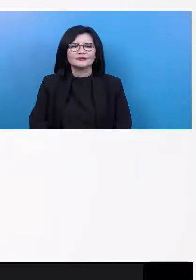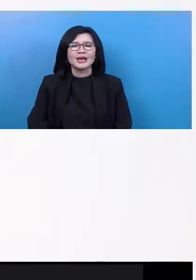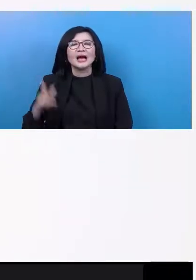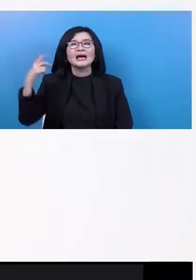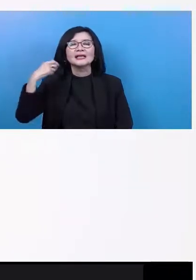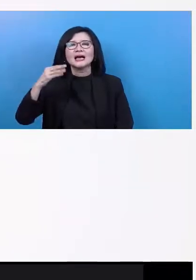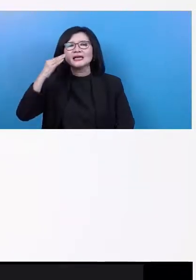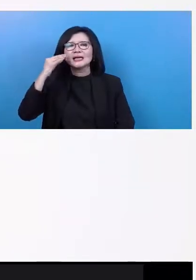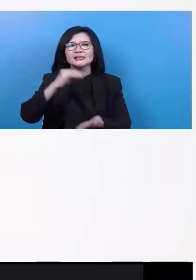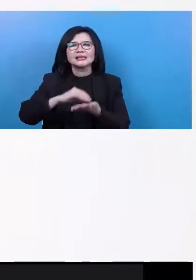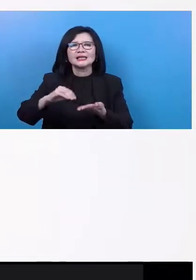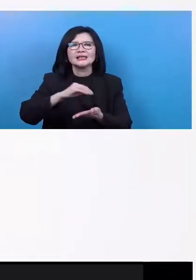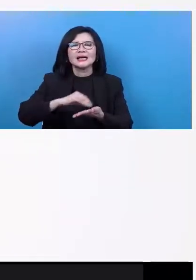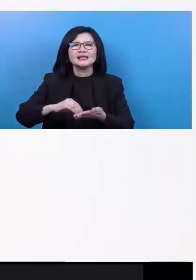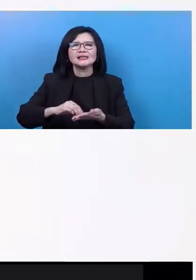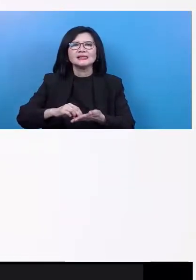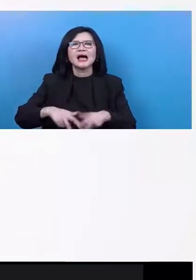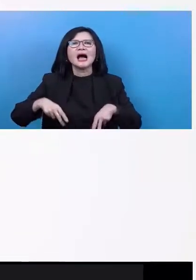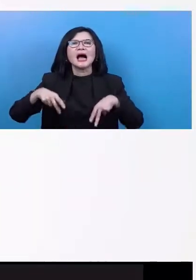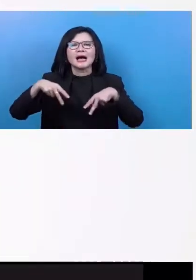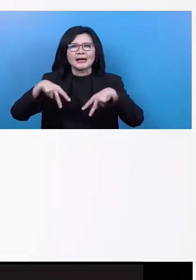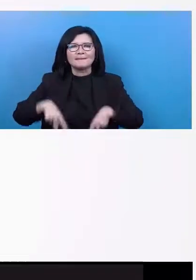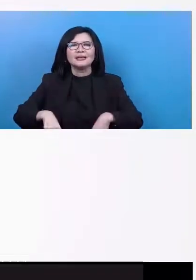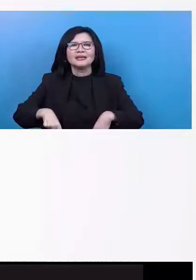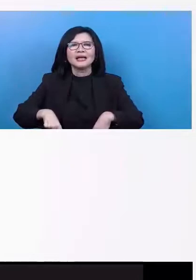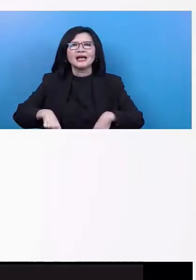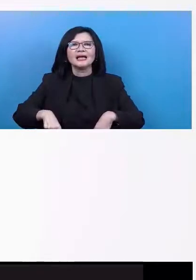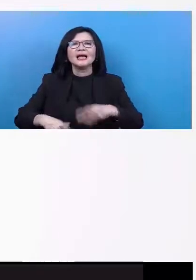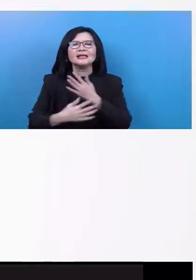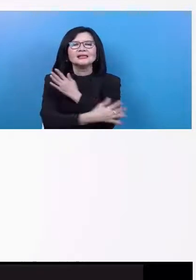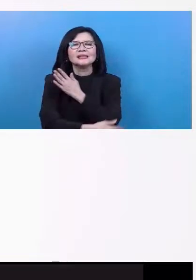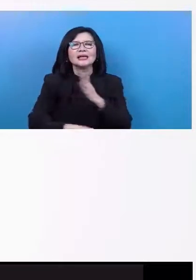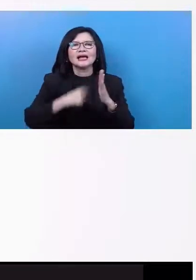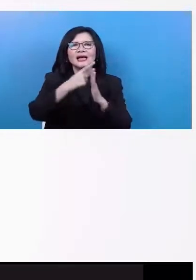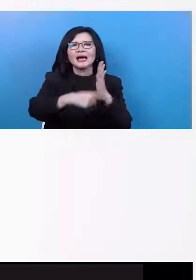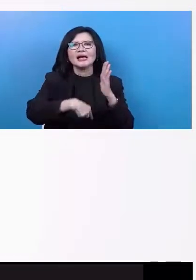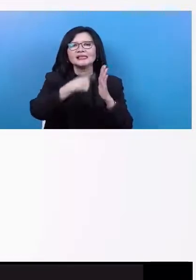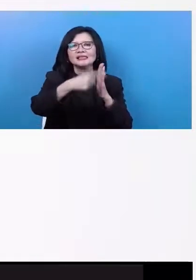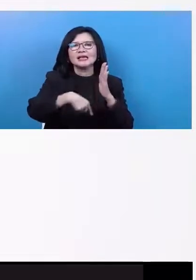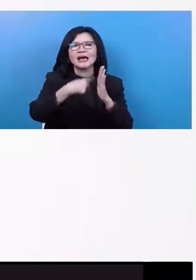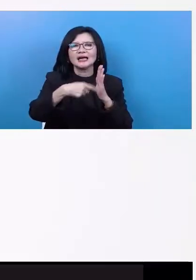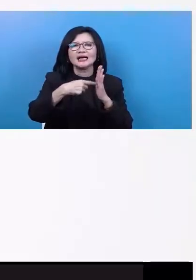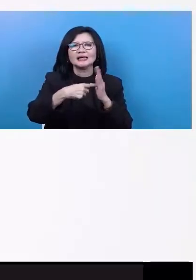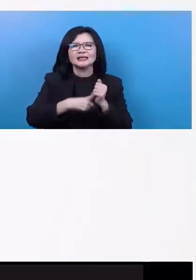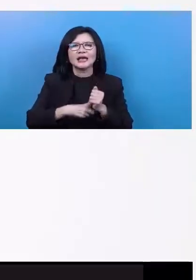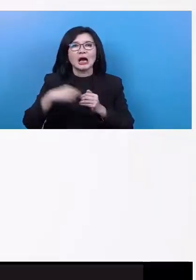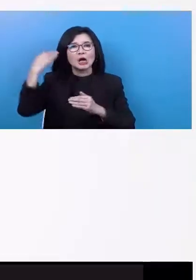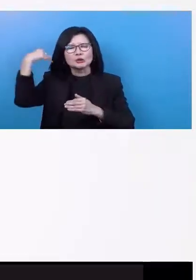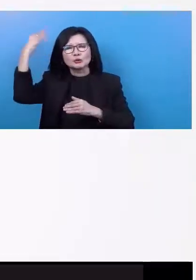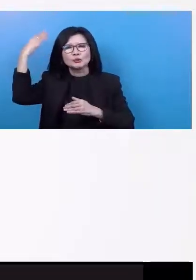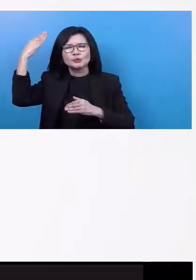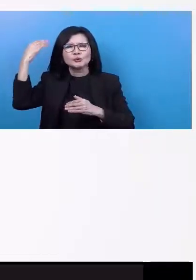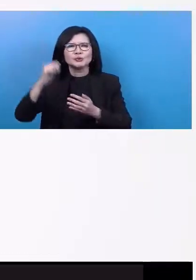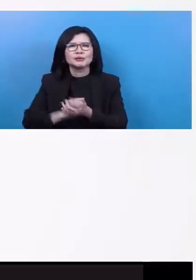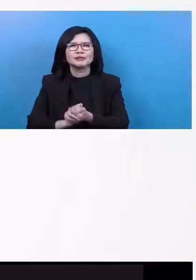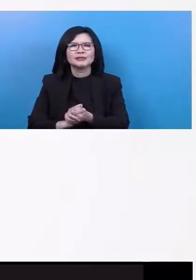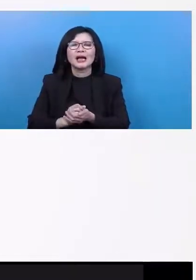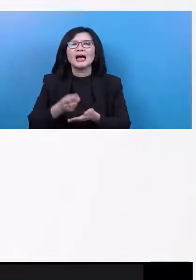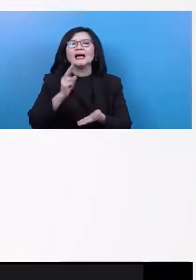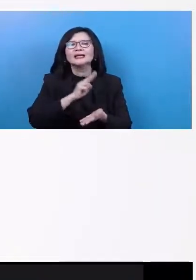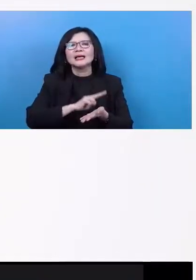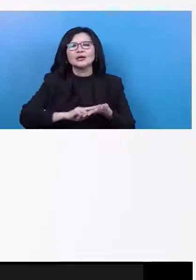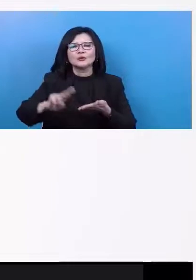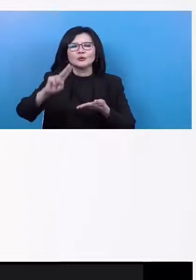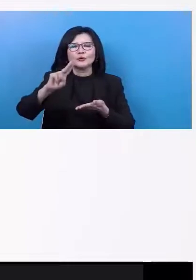in Sri Lanka. He is also a Senior Professor in Civil Engineering at the University of Preparedness and the Chairman of Green